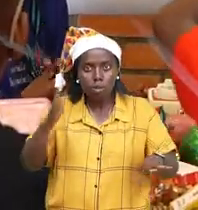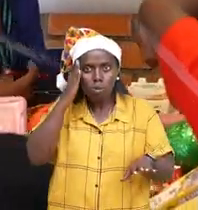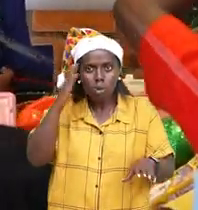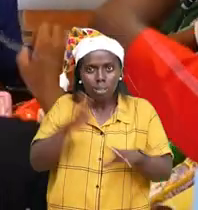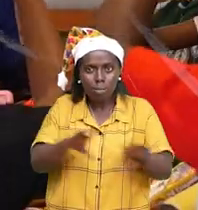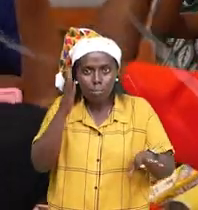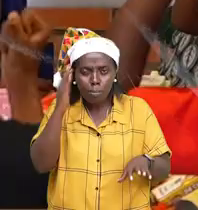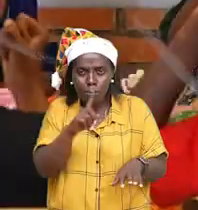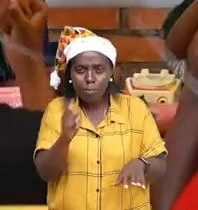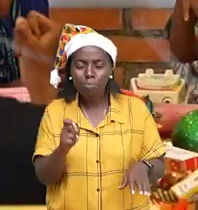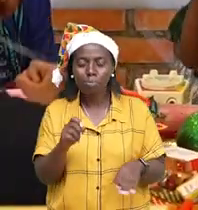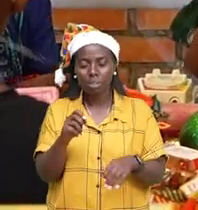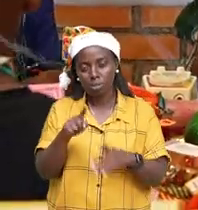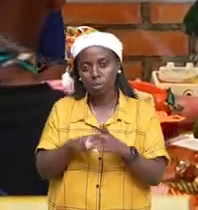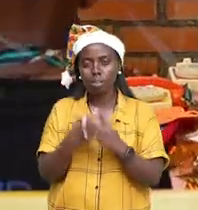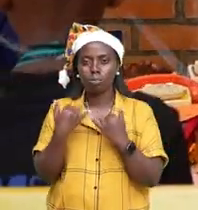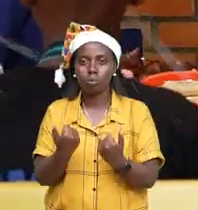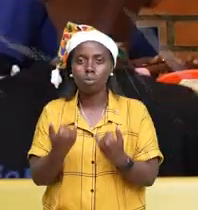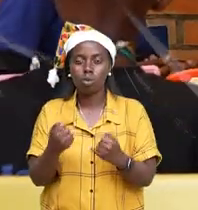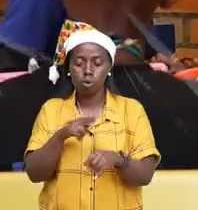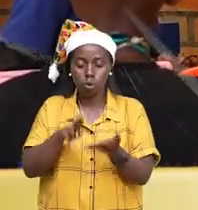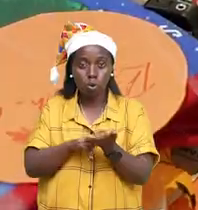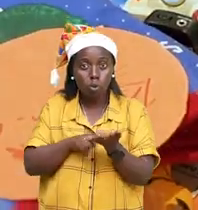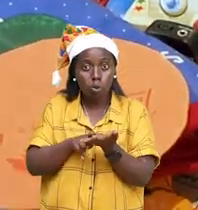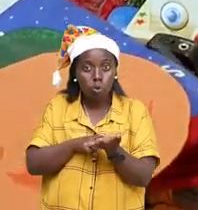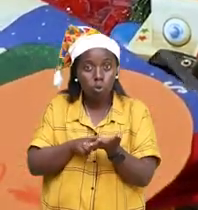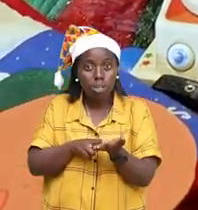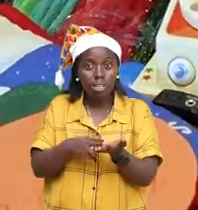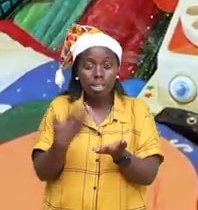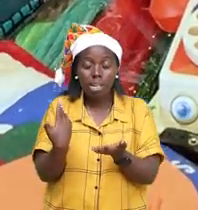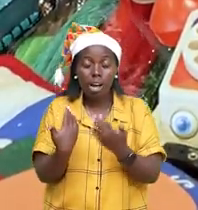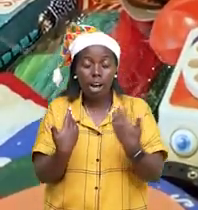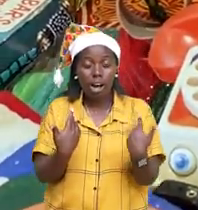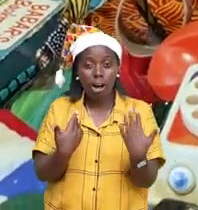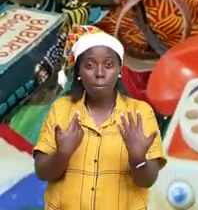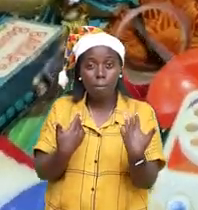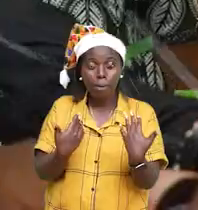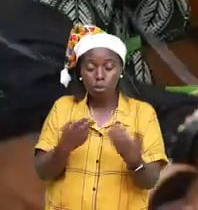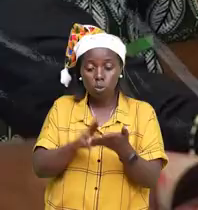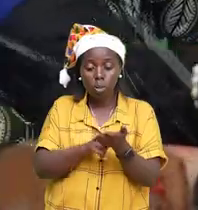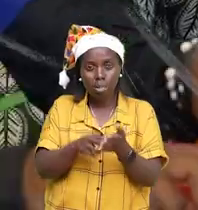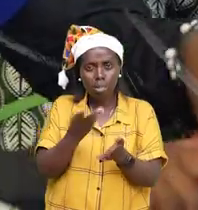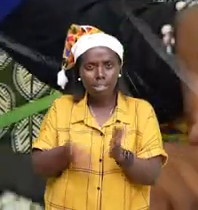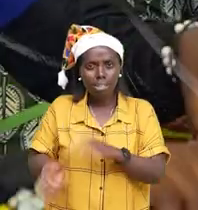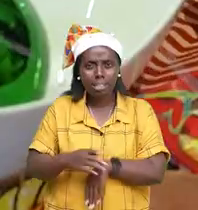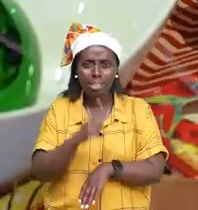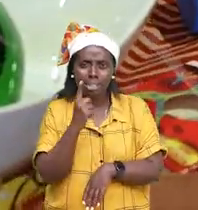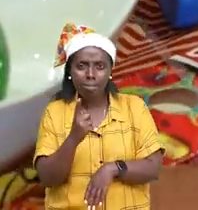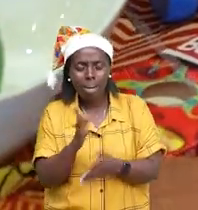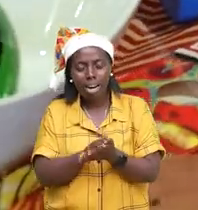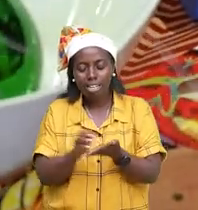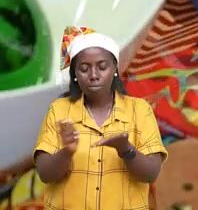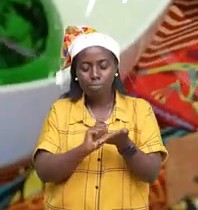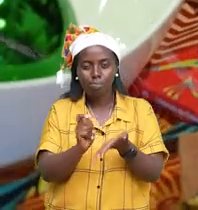Do you know tablets? Yes. Let's go. We are going to use cardboard. We are going to use a piece of kitenge and